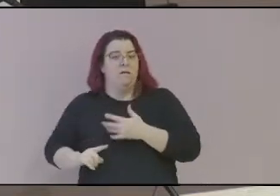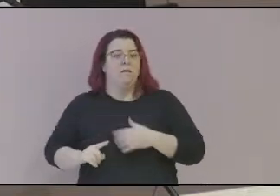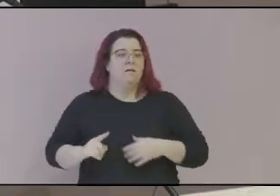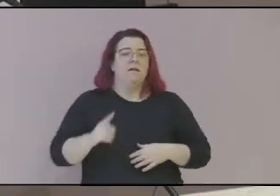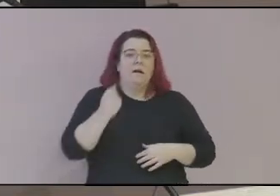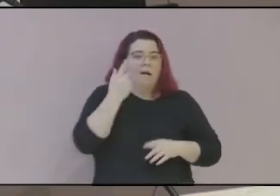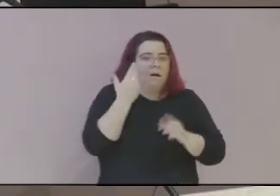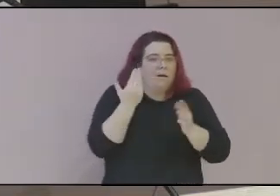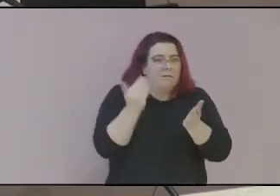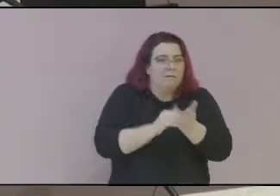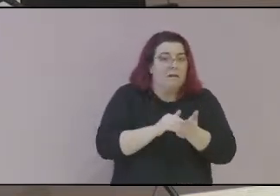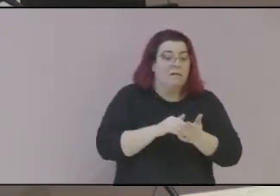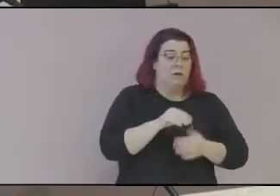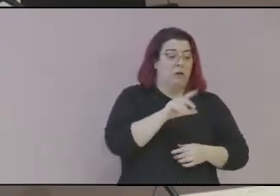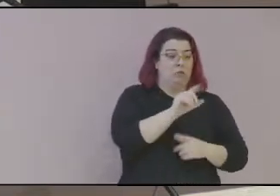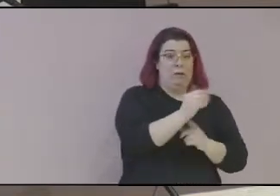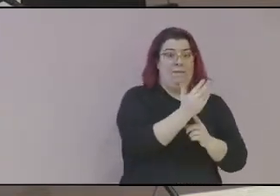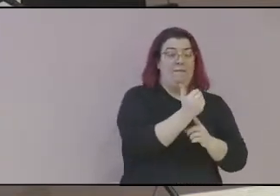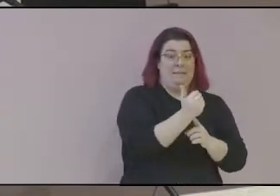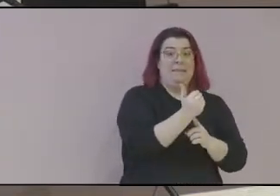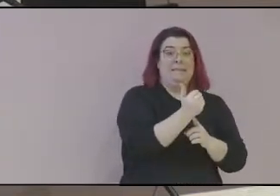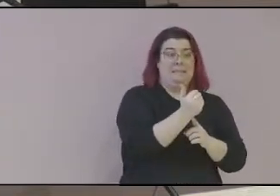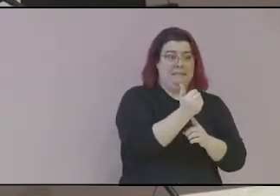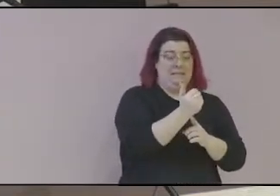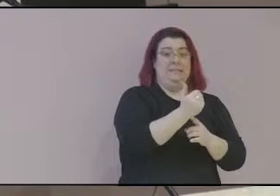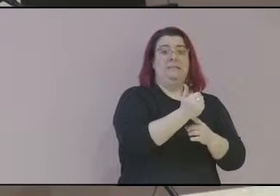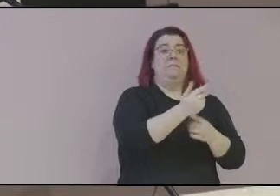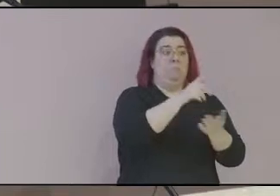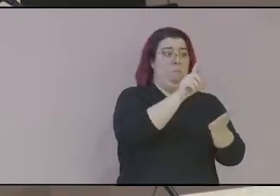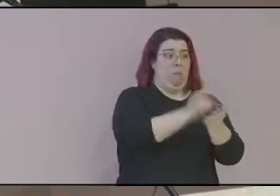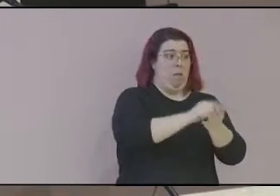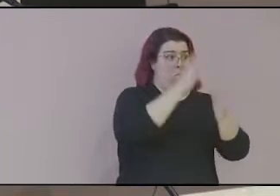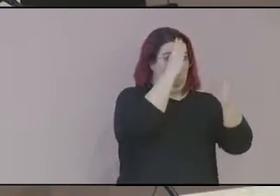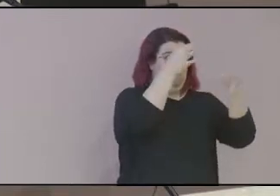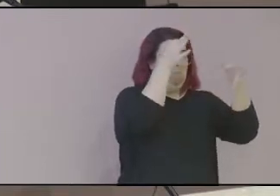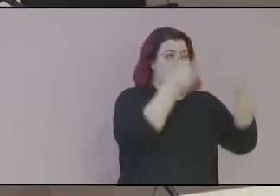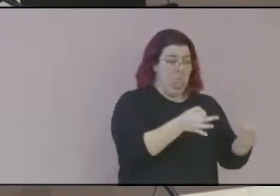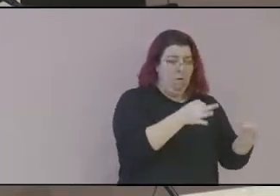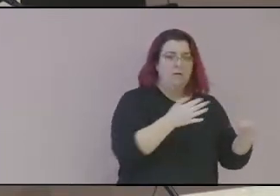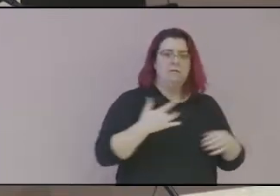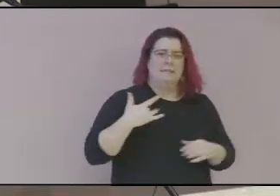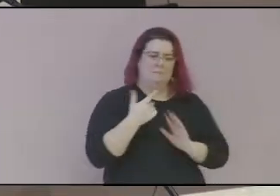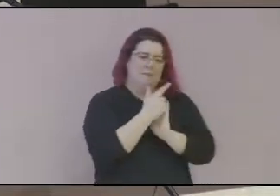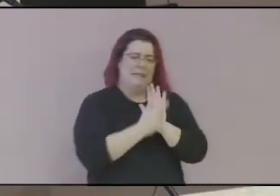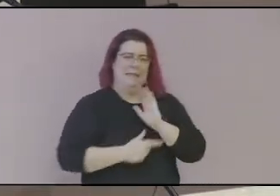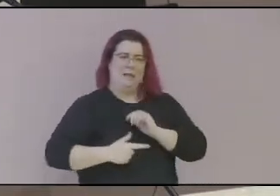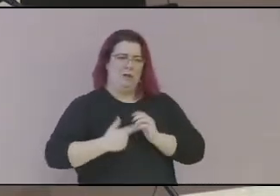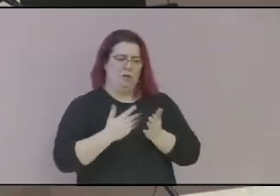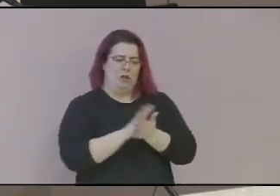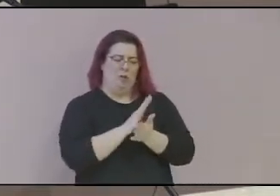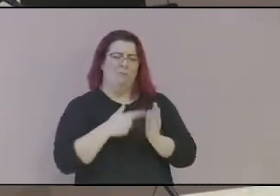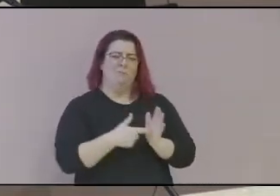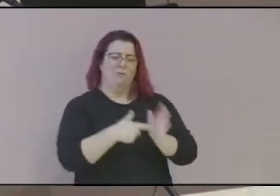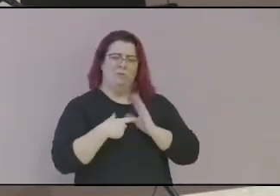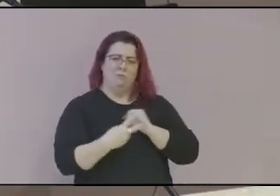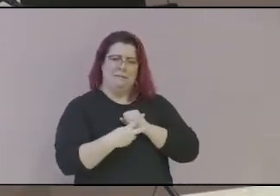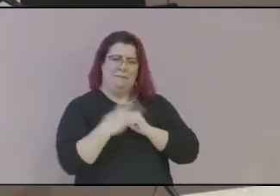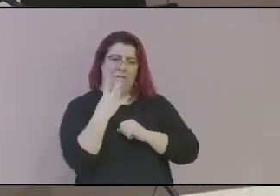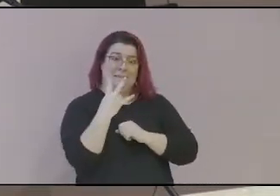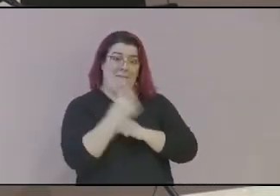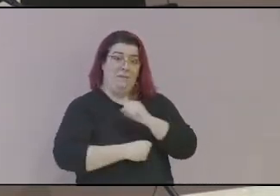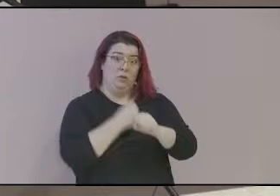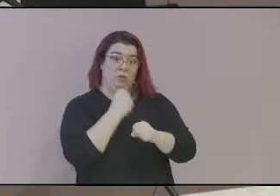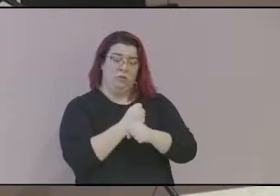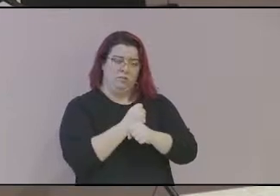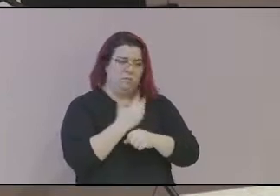guidelines were released. Usually you keep records legally for at least 7 years. I was hoping to obtain the